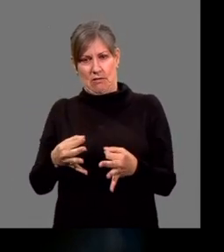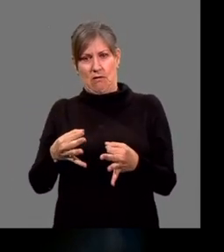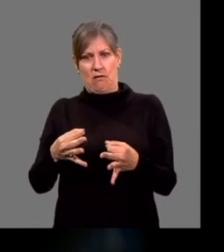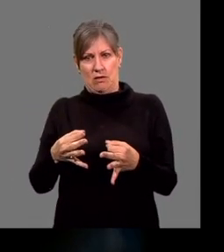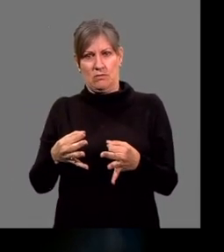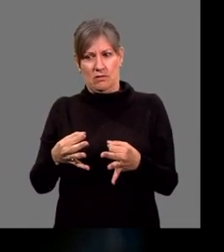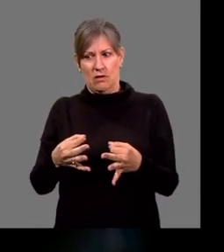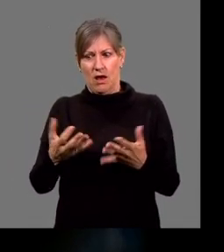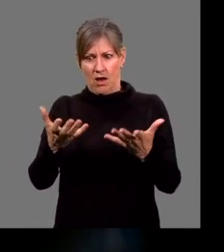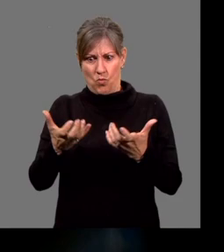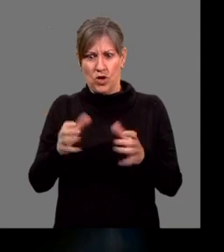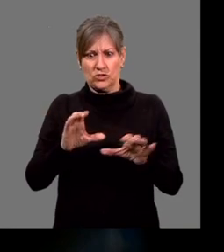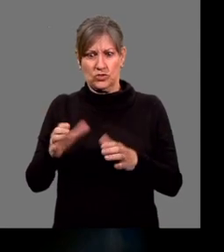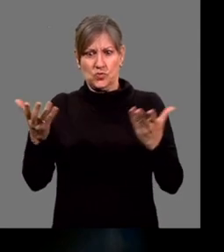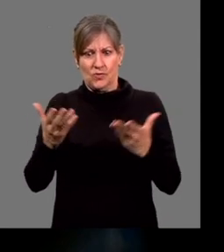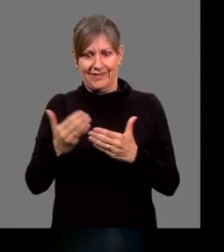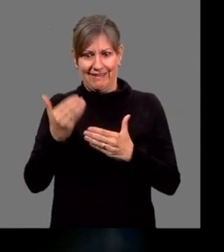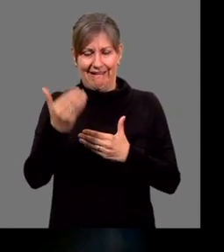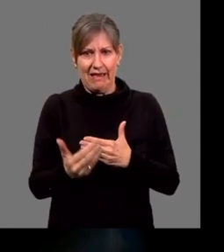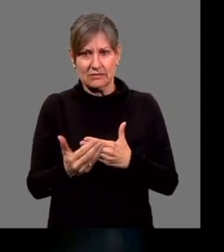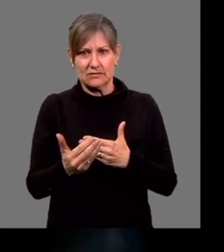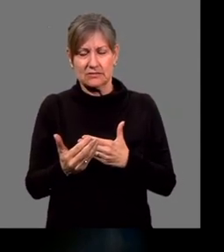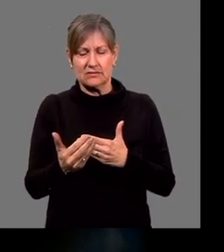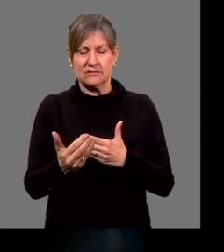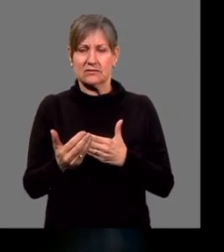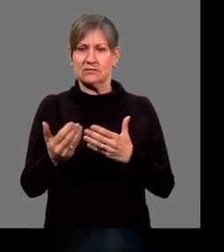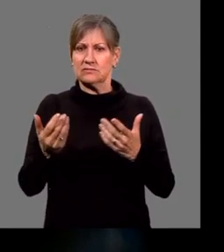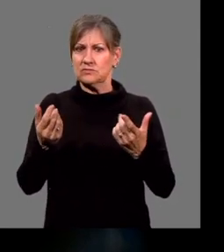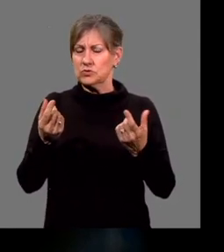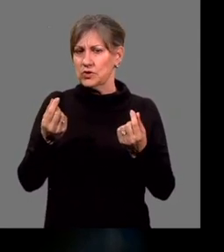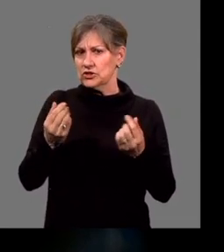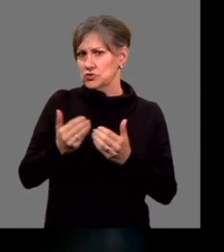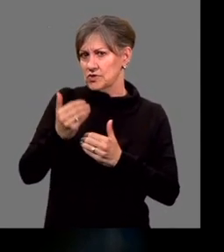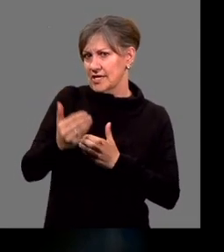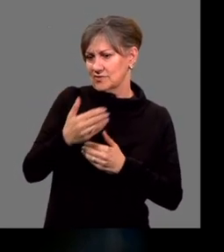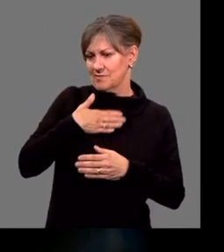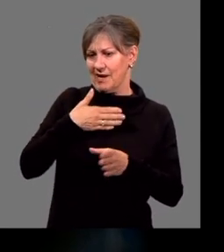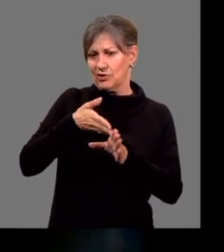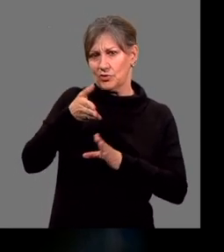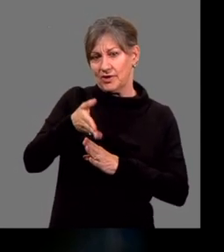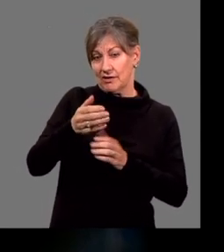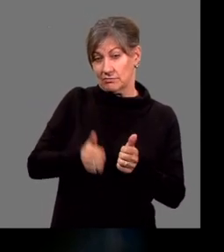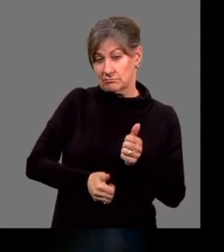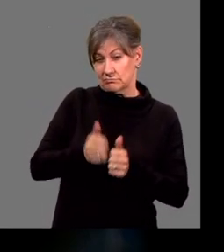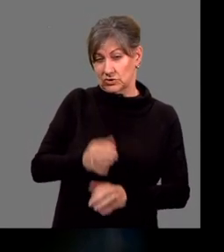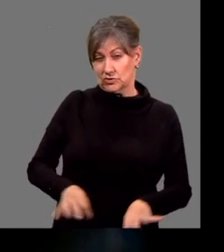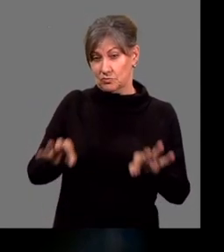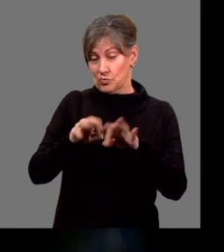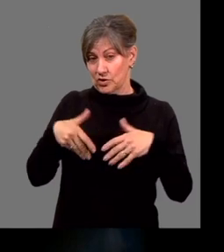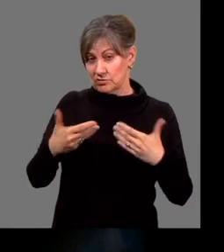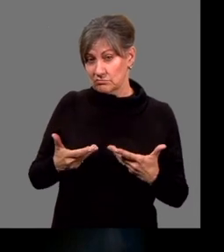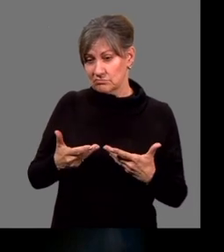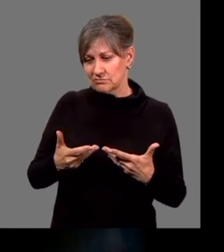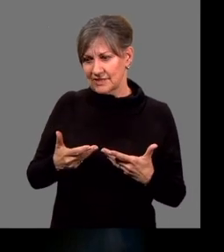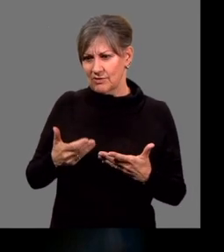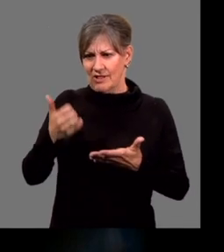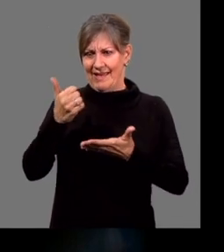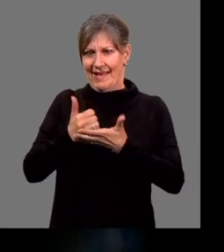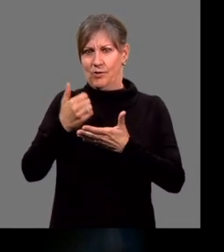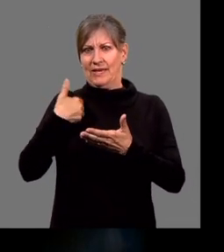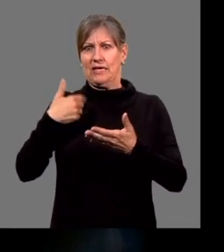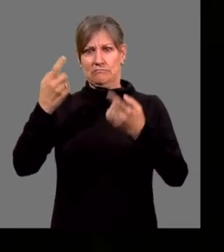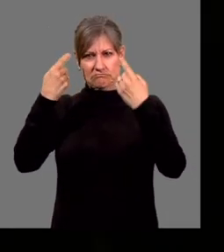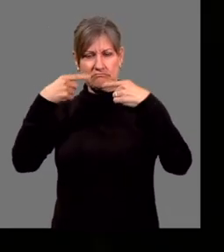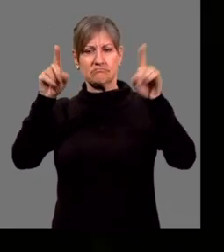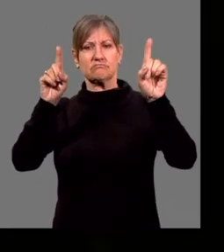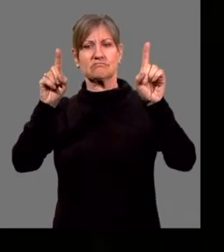decision as to what do I want to do next in life? What do I want to do next with my career? And most importantly, what will help me get